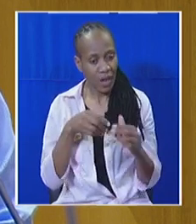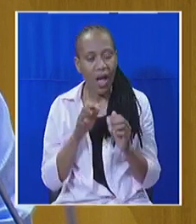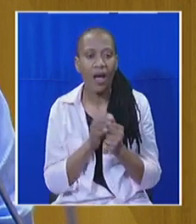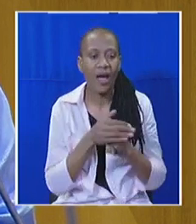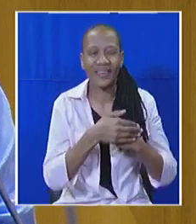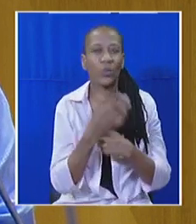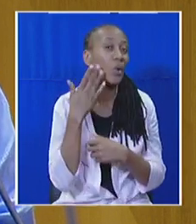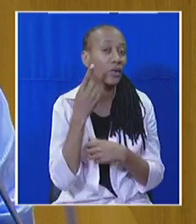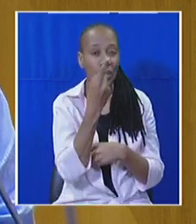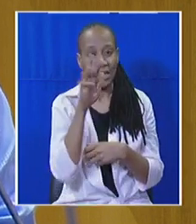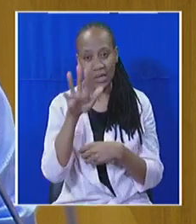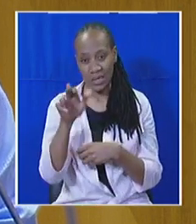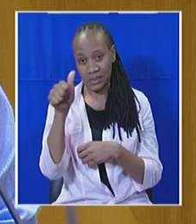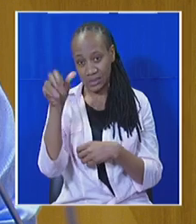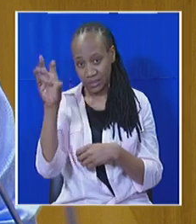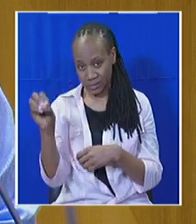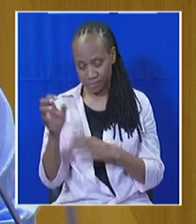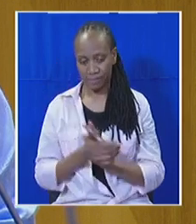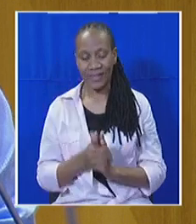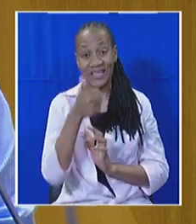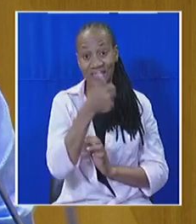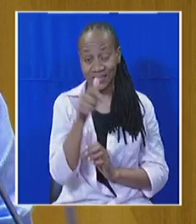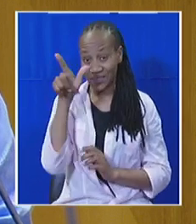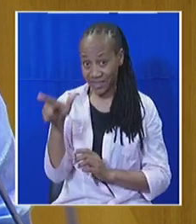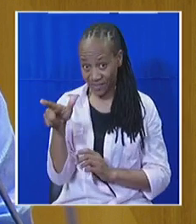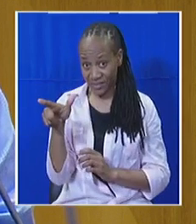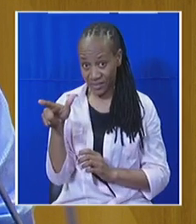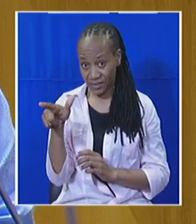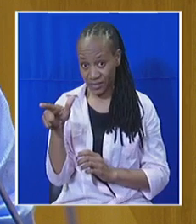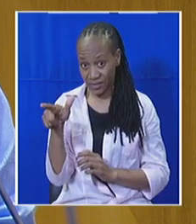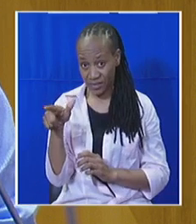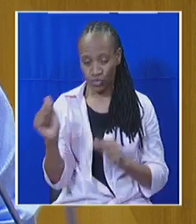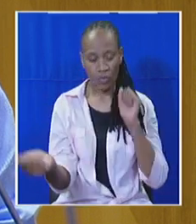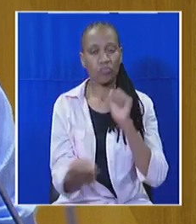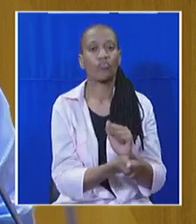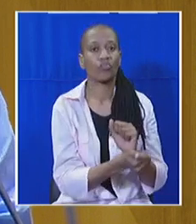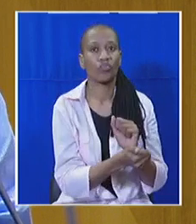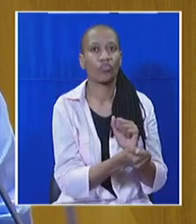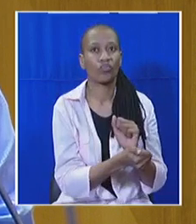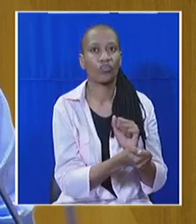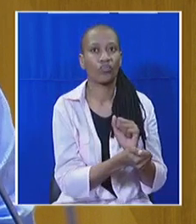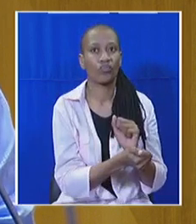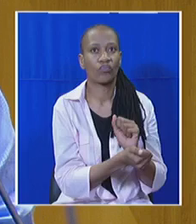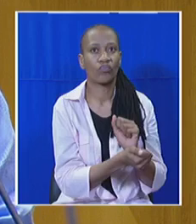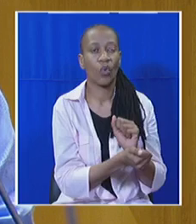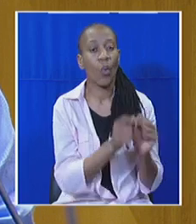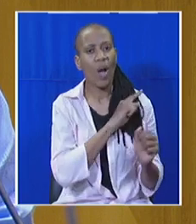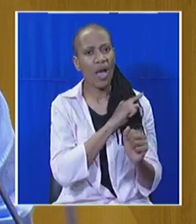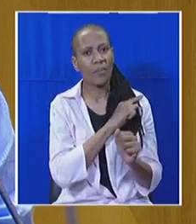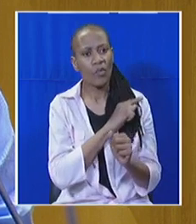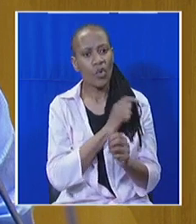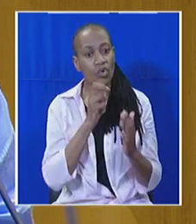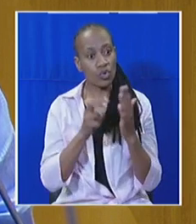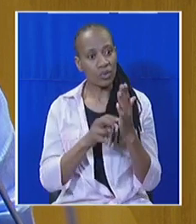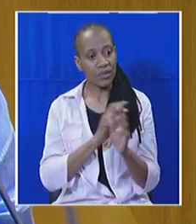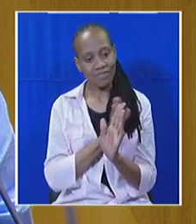1960. Acknowledges that in 1967, she was imprisoned for breaching her banning orders, and after her